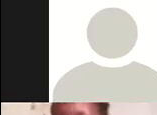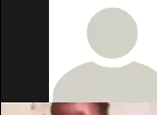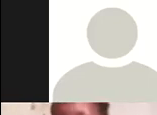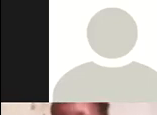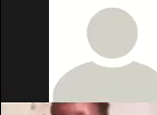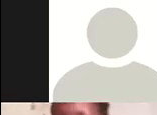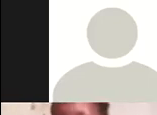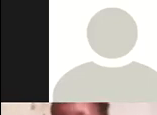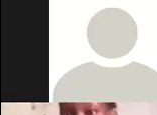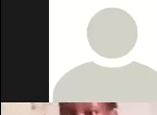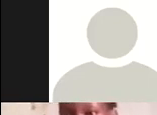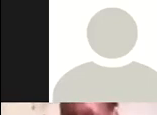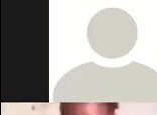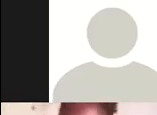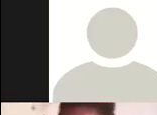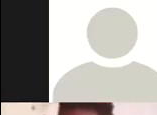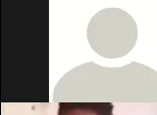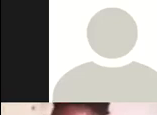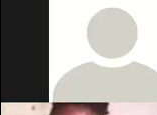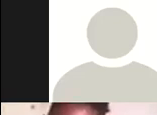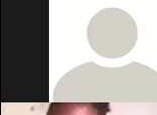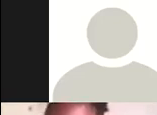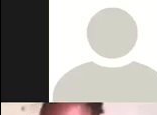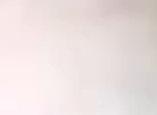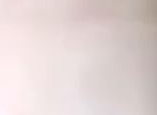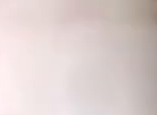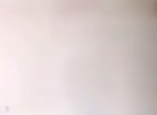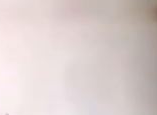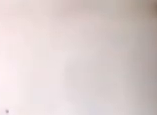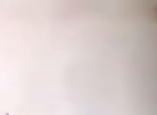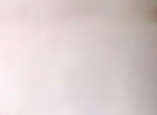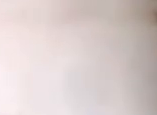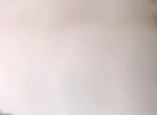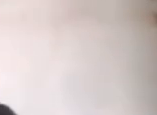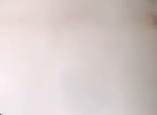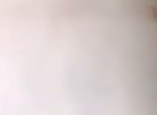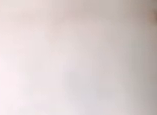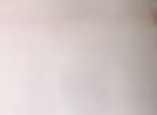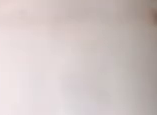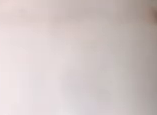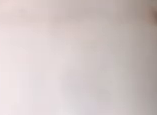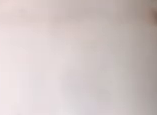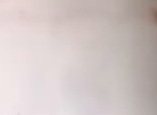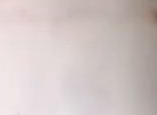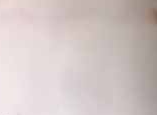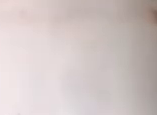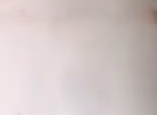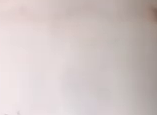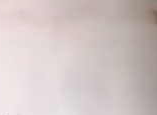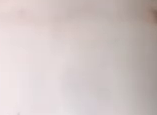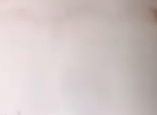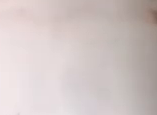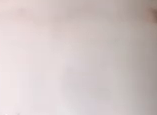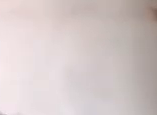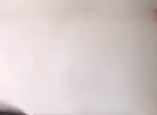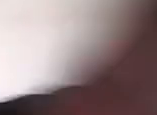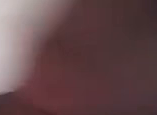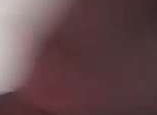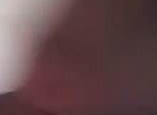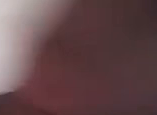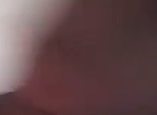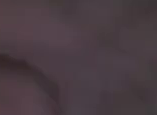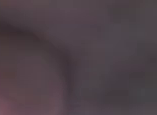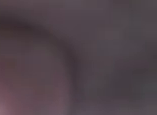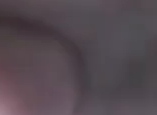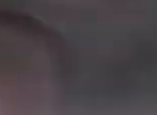biological fathers of children still have parental rights and responsibilities, unless